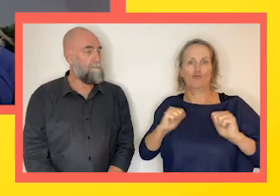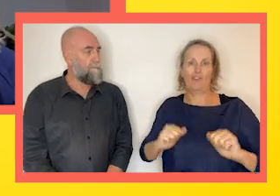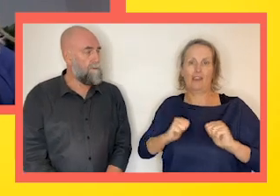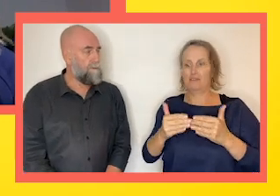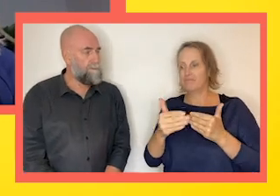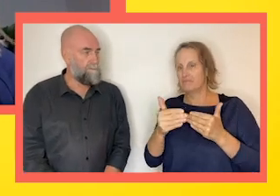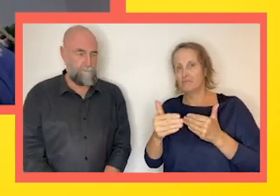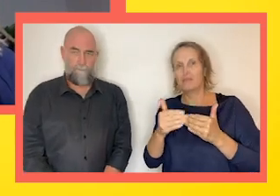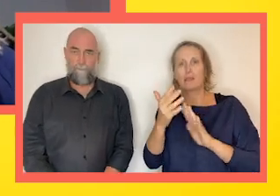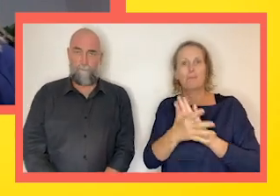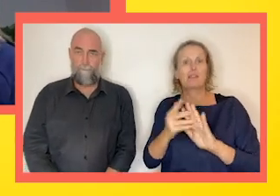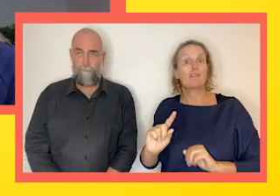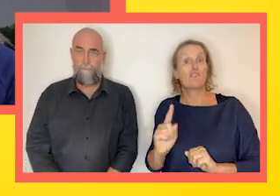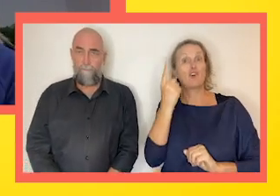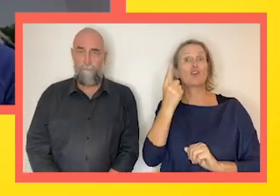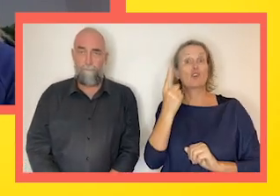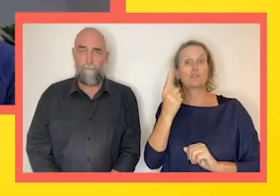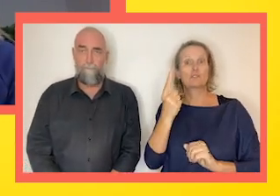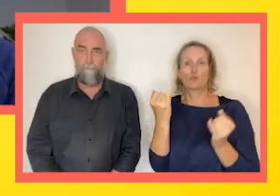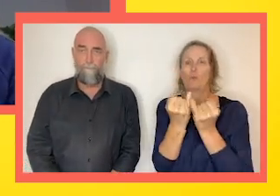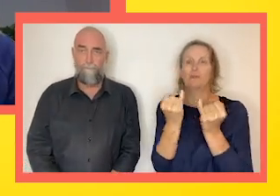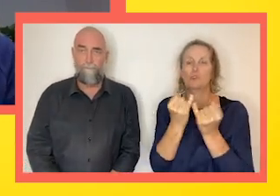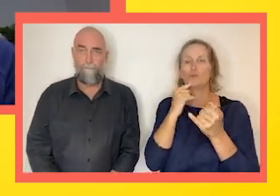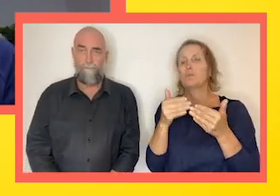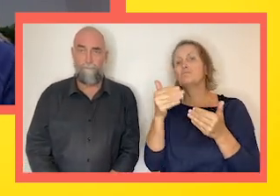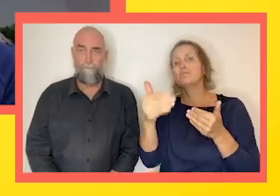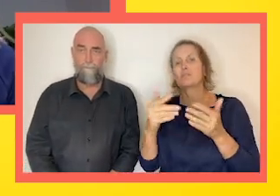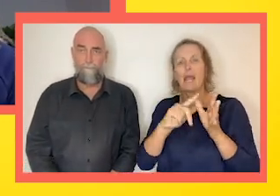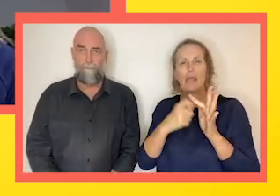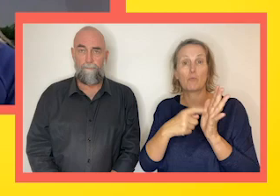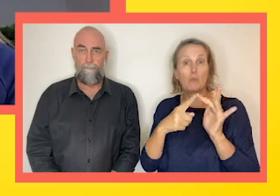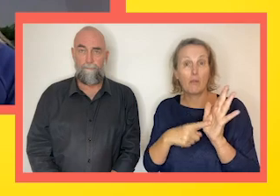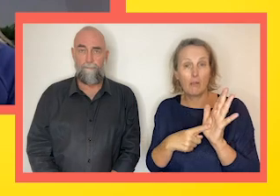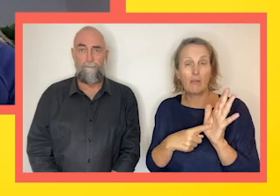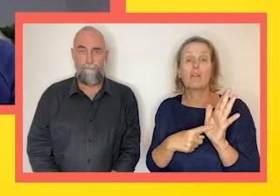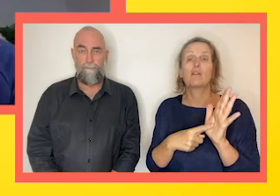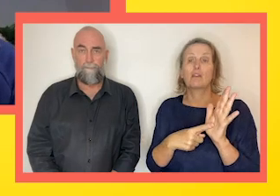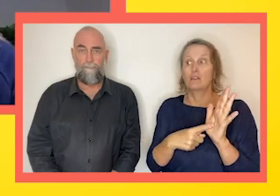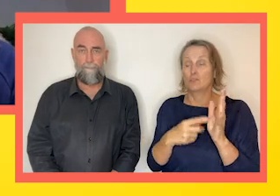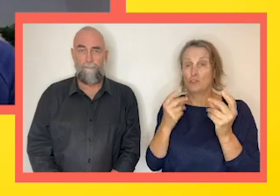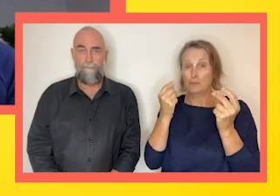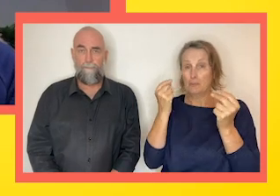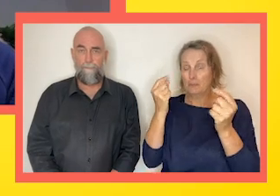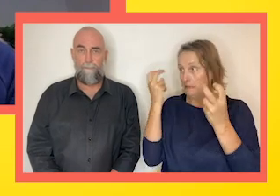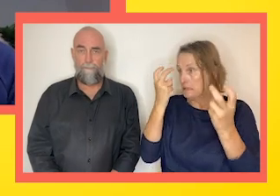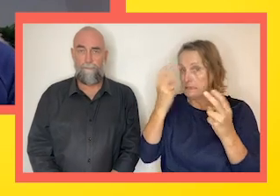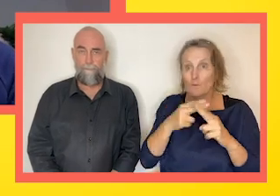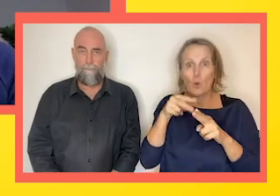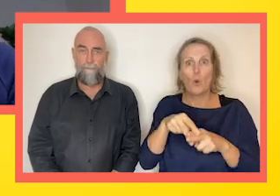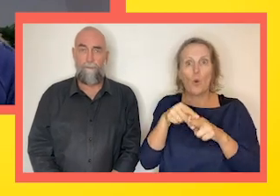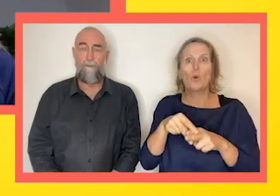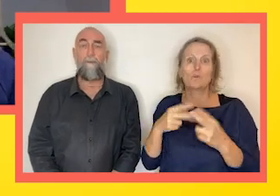the coming weeks. And we've got our first qualifier in the middle of April. So yeah, it's all been very quick,